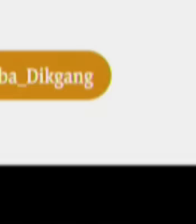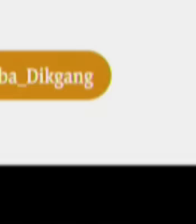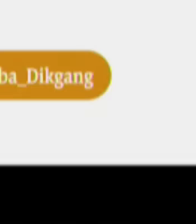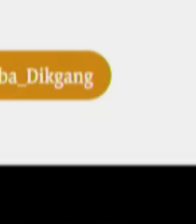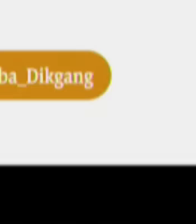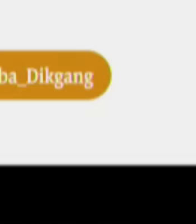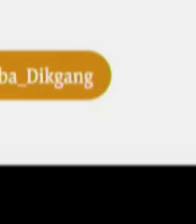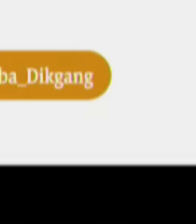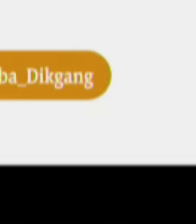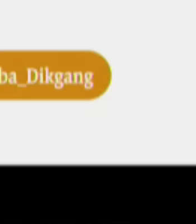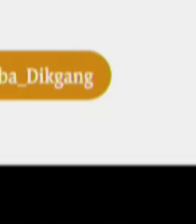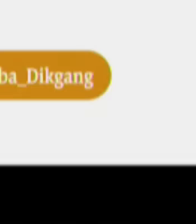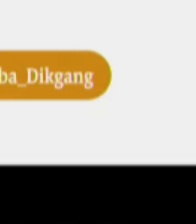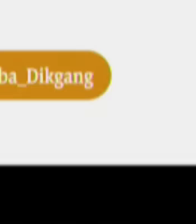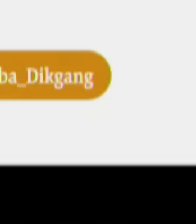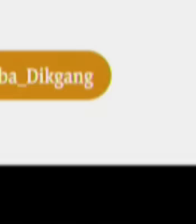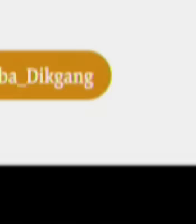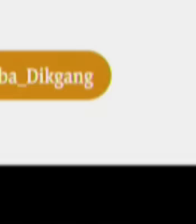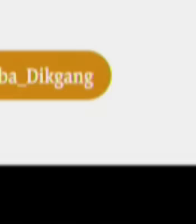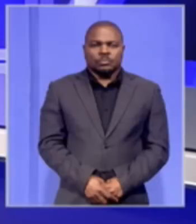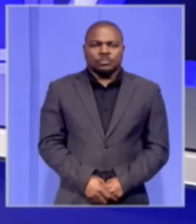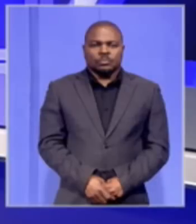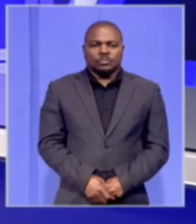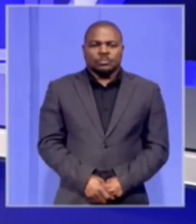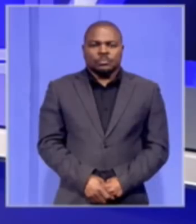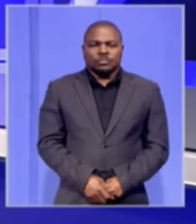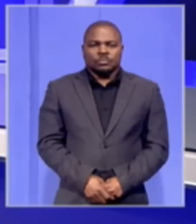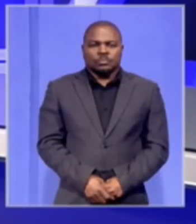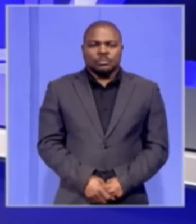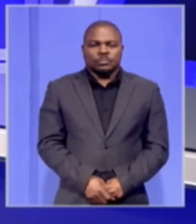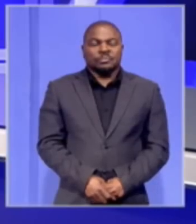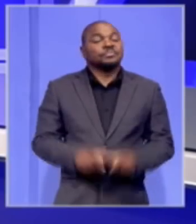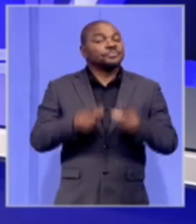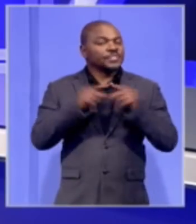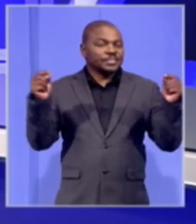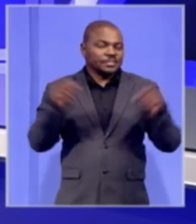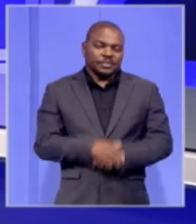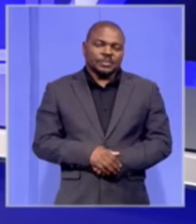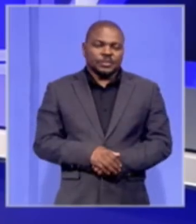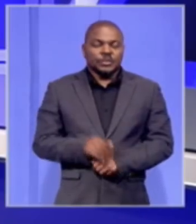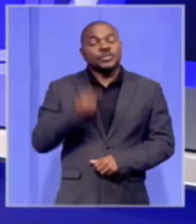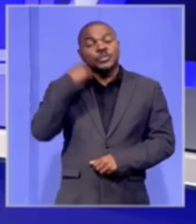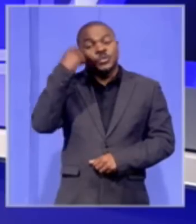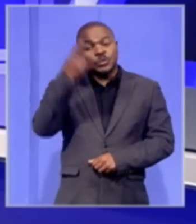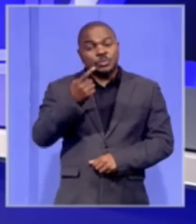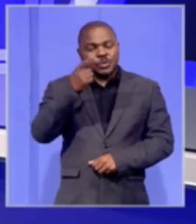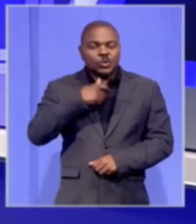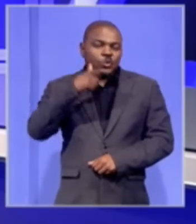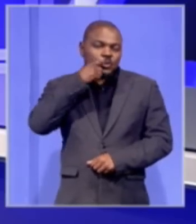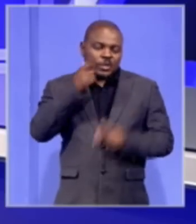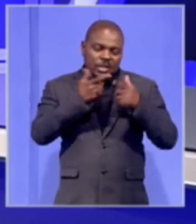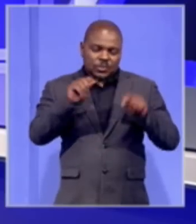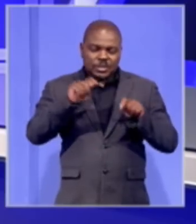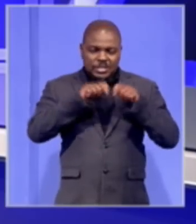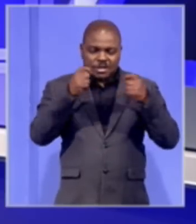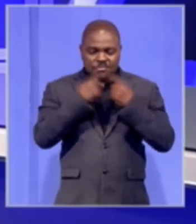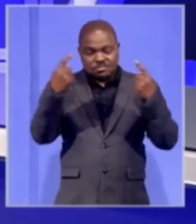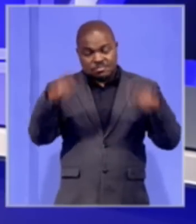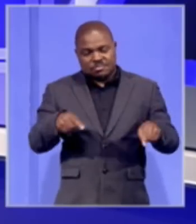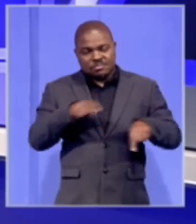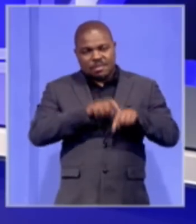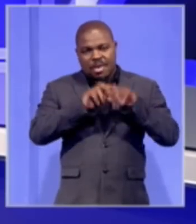ka SABC Ditaba_Dikgang. Ke phetho mui kopana le muifo wa ditaba tsa Setswana